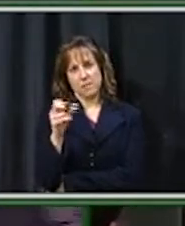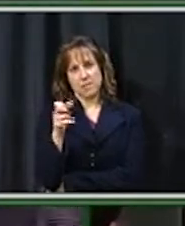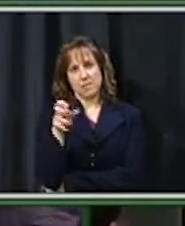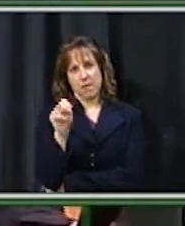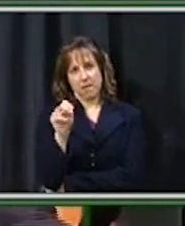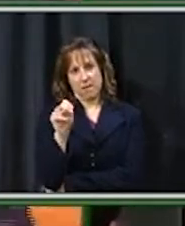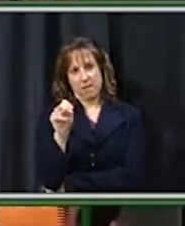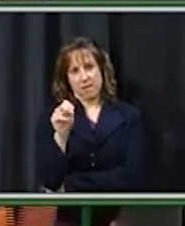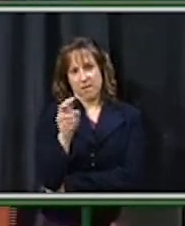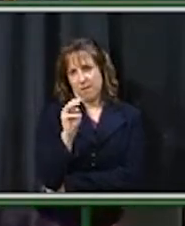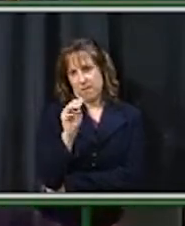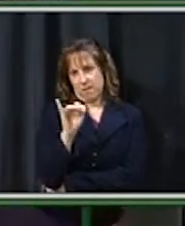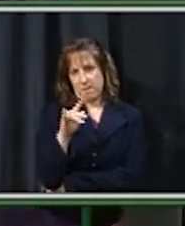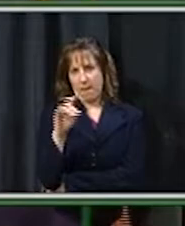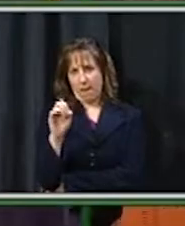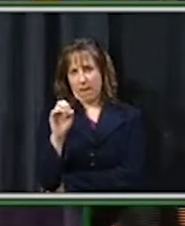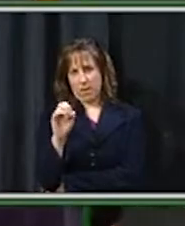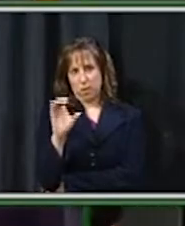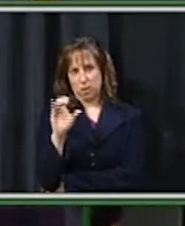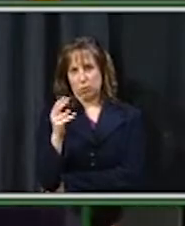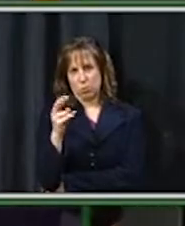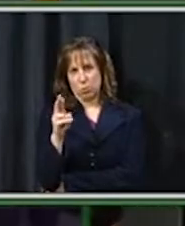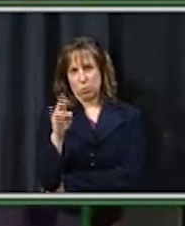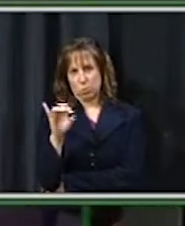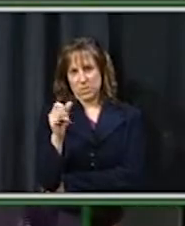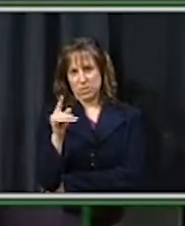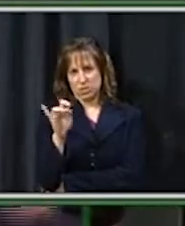Mike Christensen.